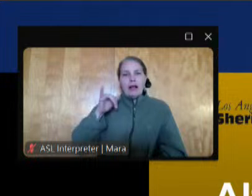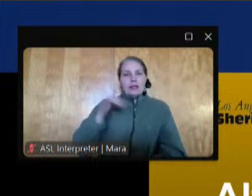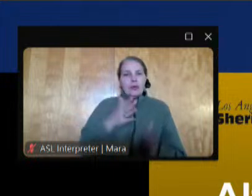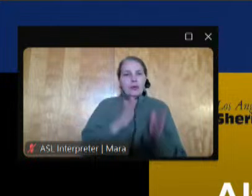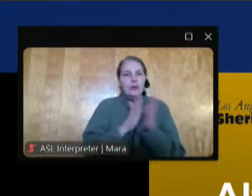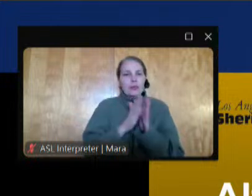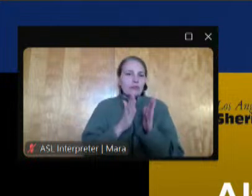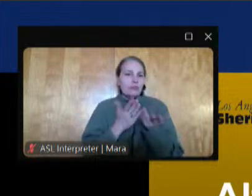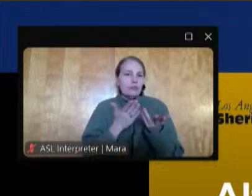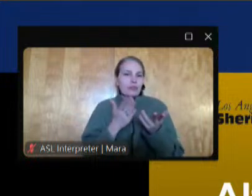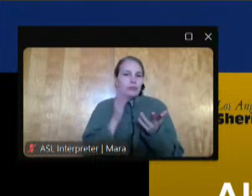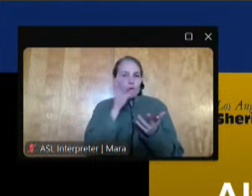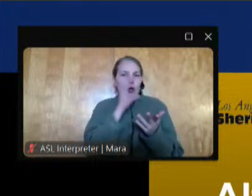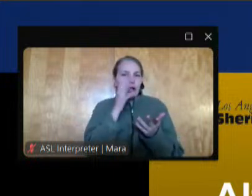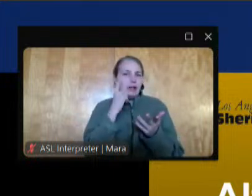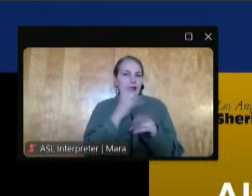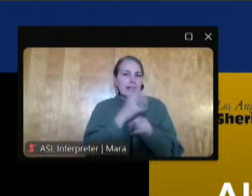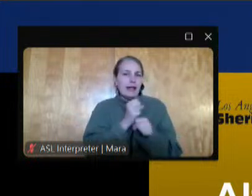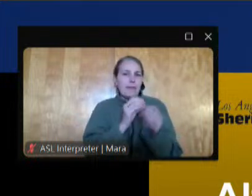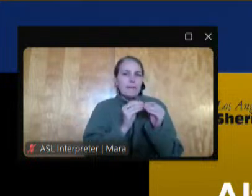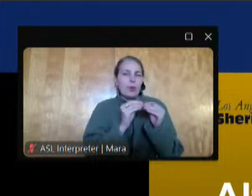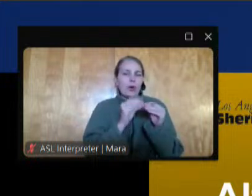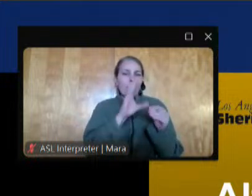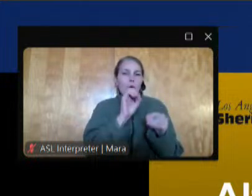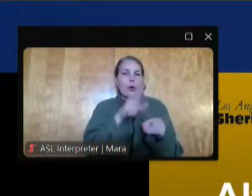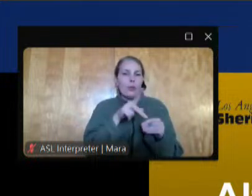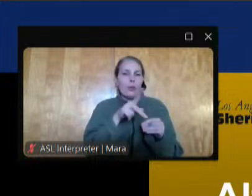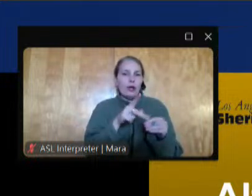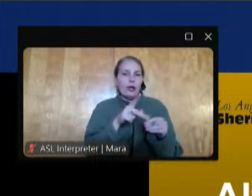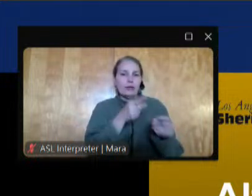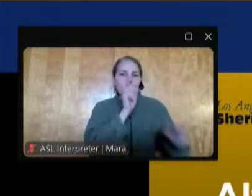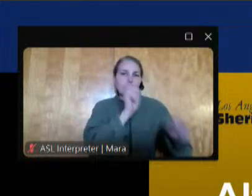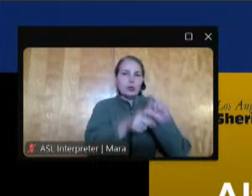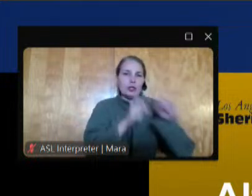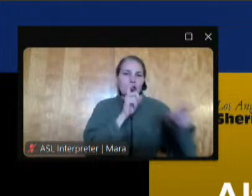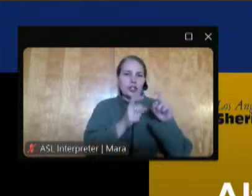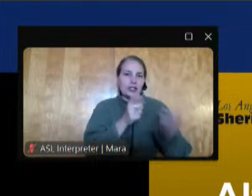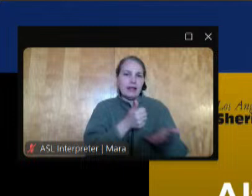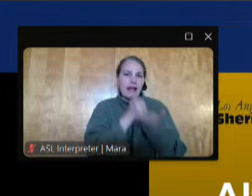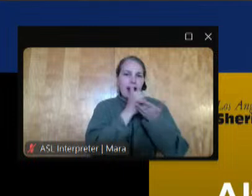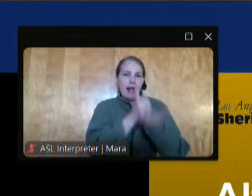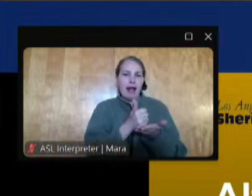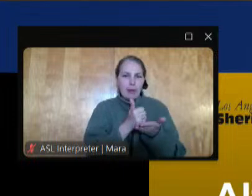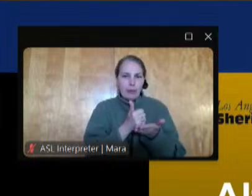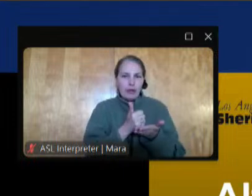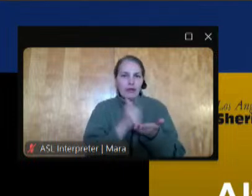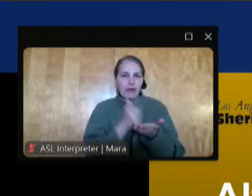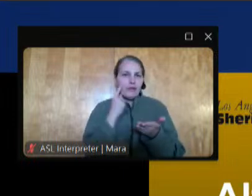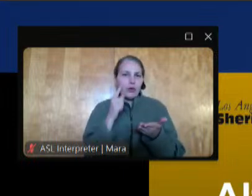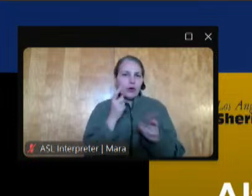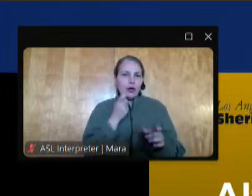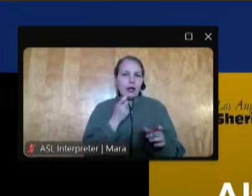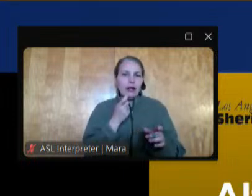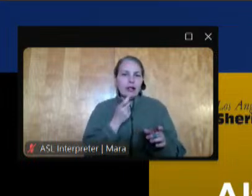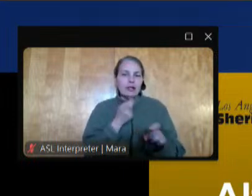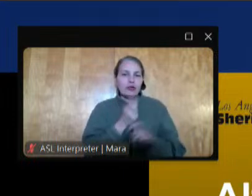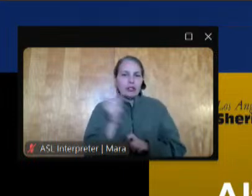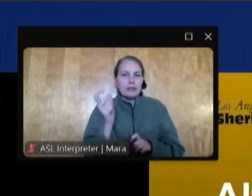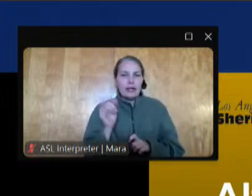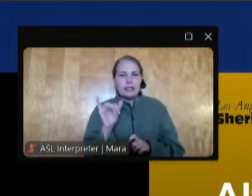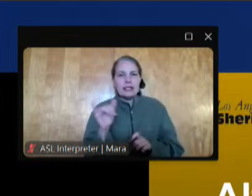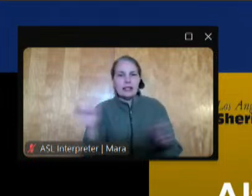conduct trespassing mitigation, to help people set up barriers to entry so that their house can be secured